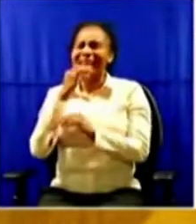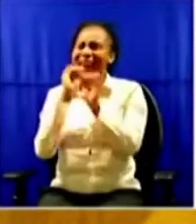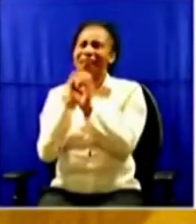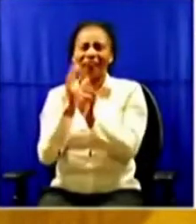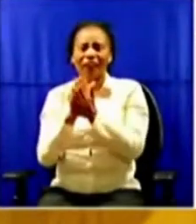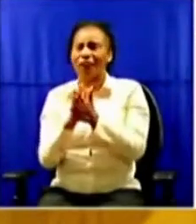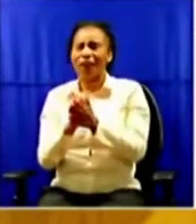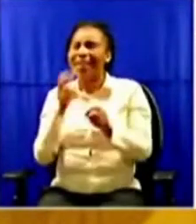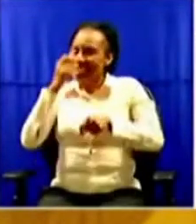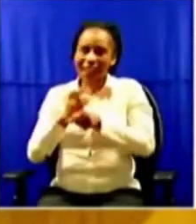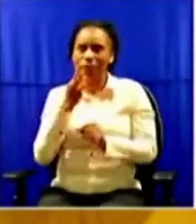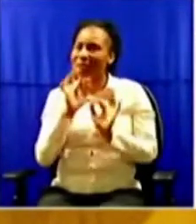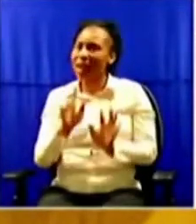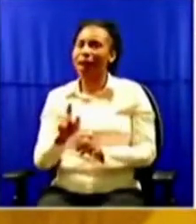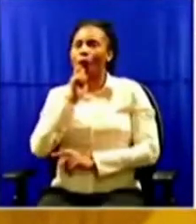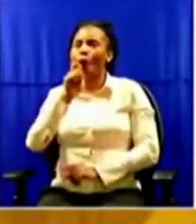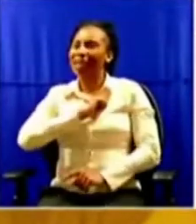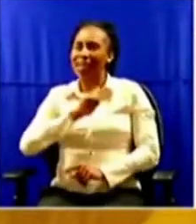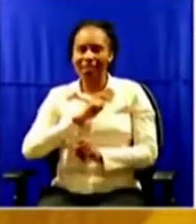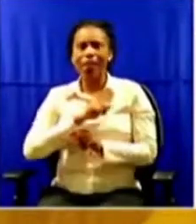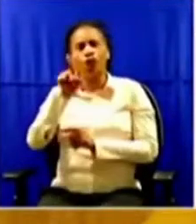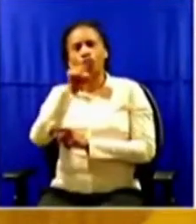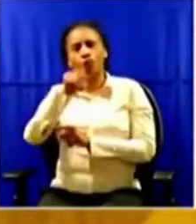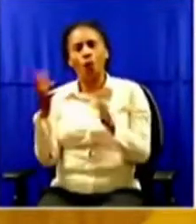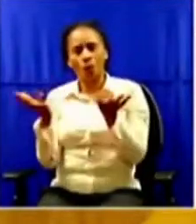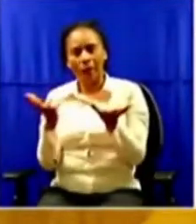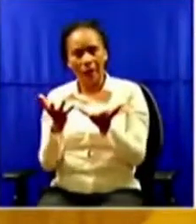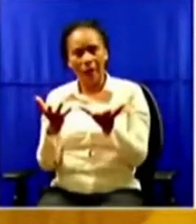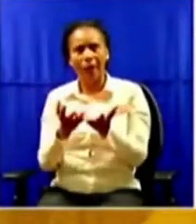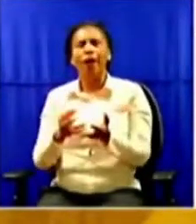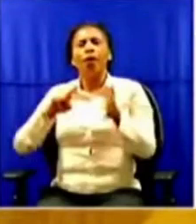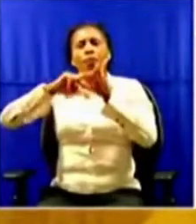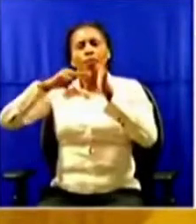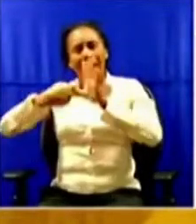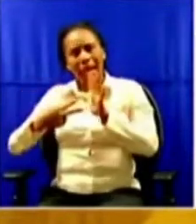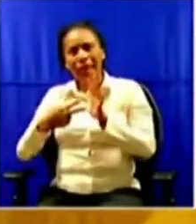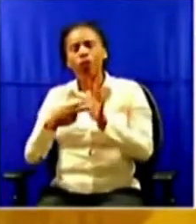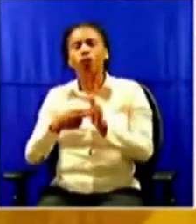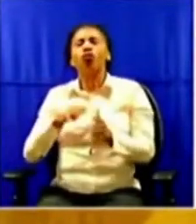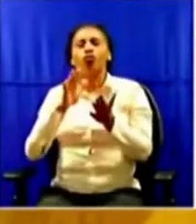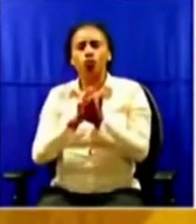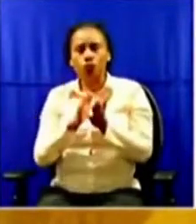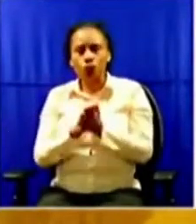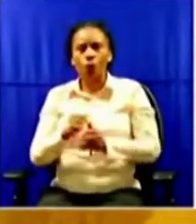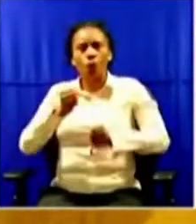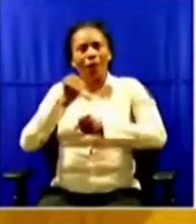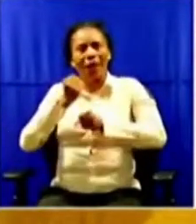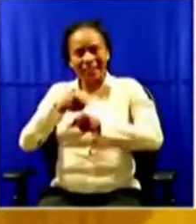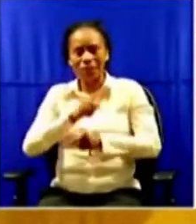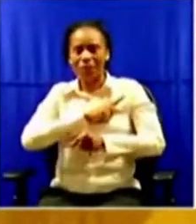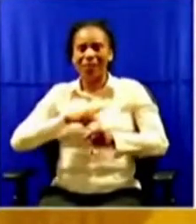wrong and what the government plans, a credible plan to resuscitate his presidency and our